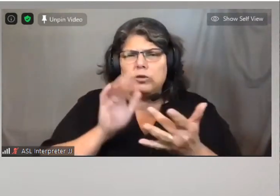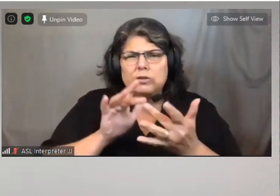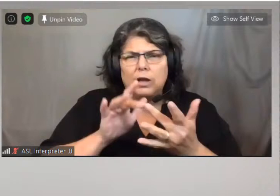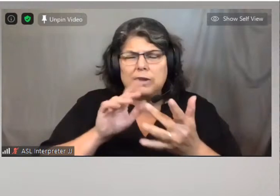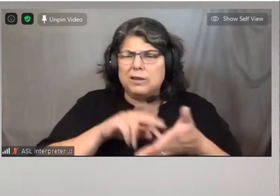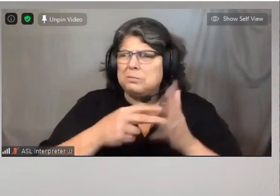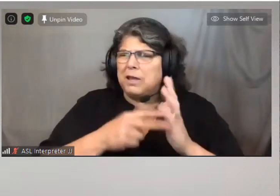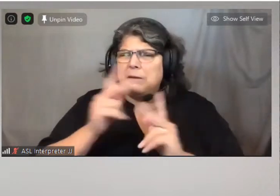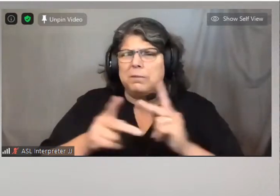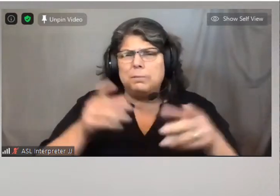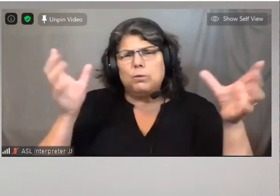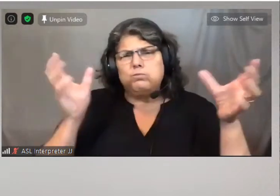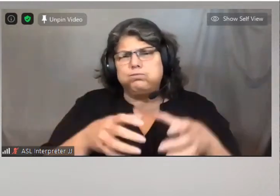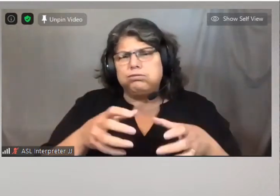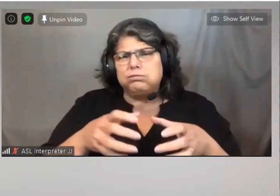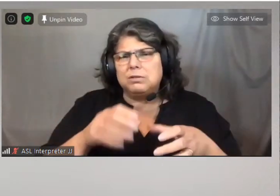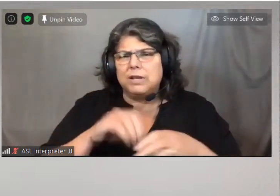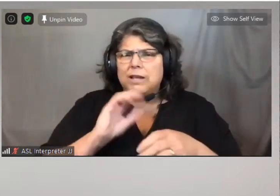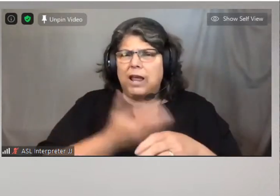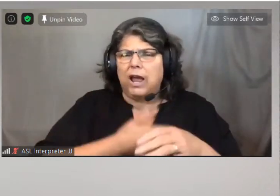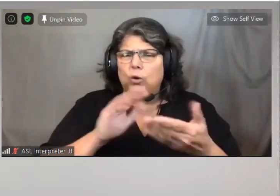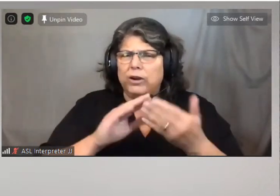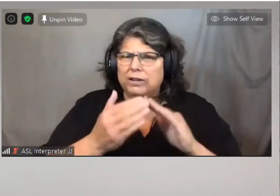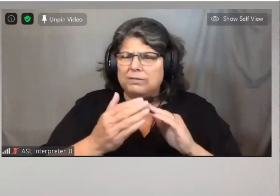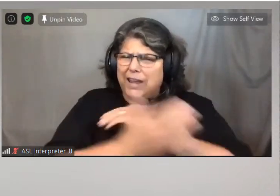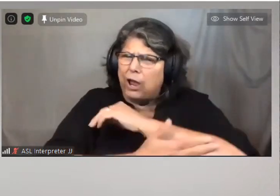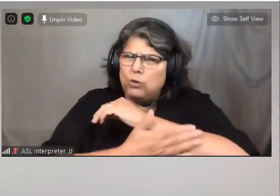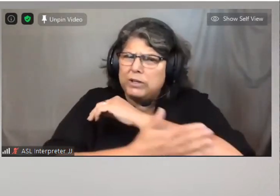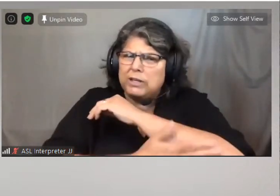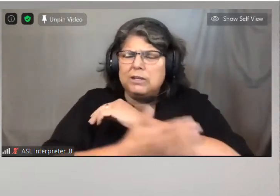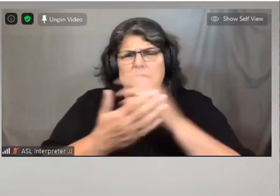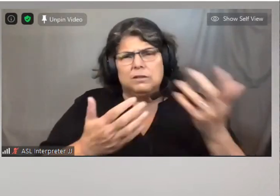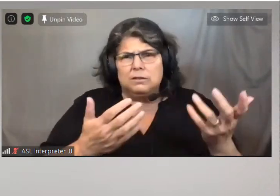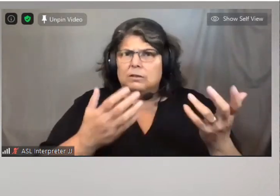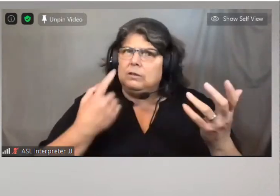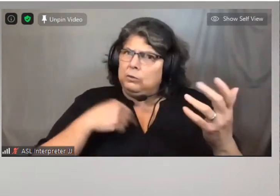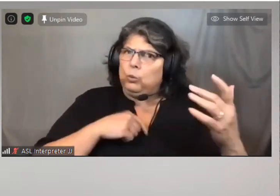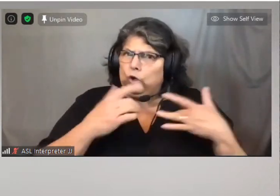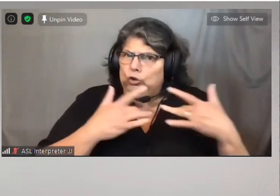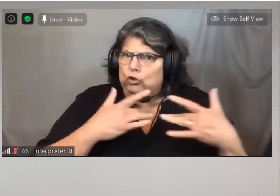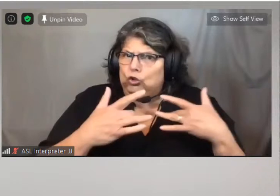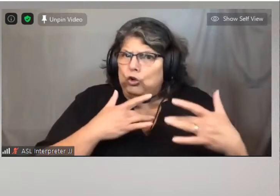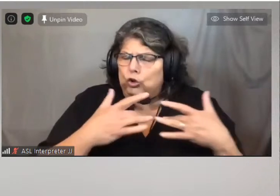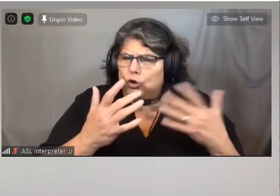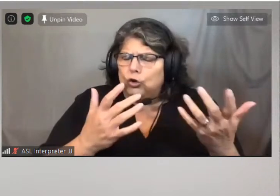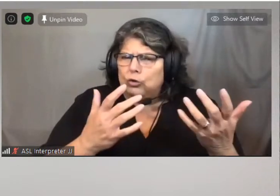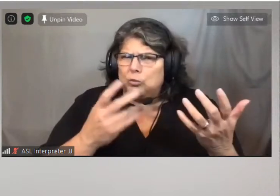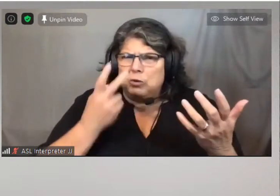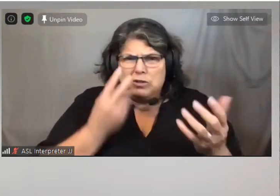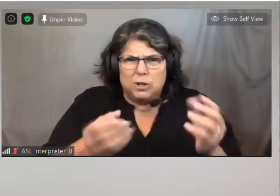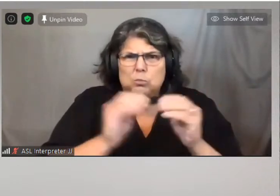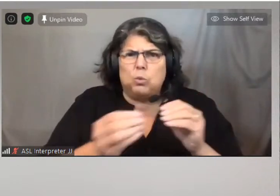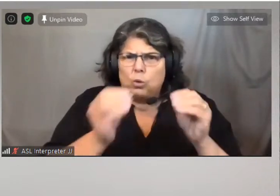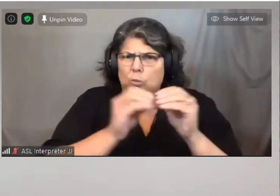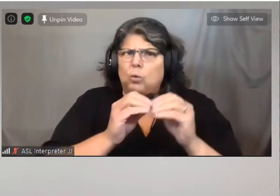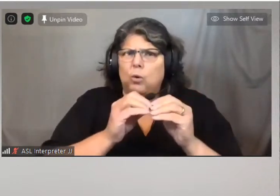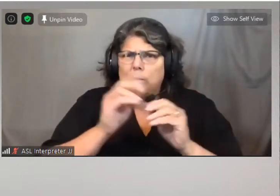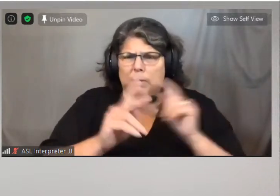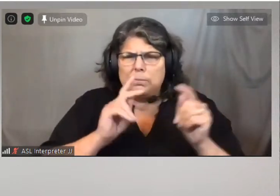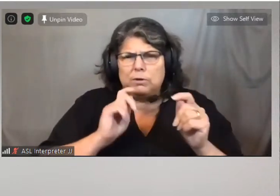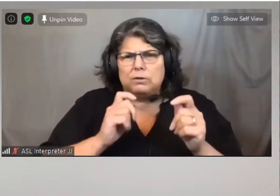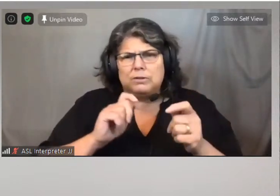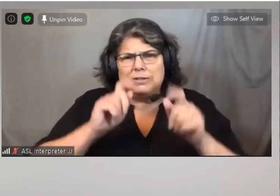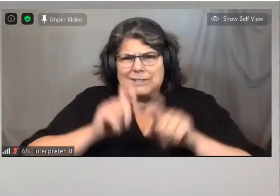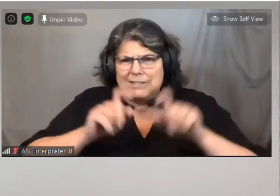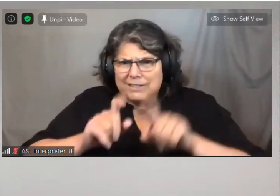county, and so we're very worried about that. And when we see a number of positive cases, we often track it back